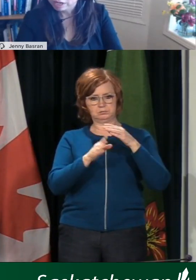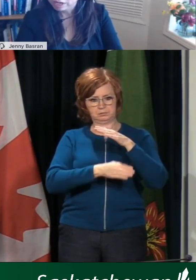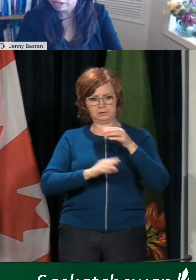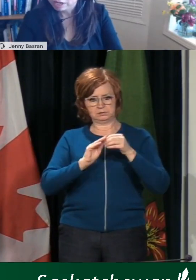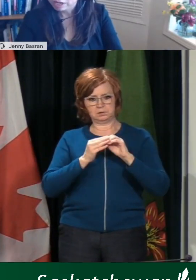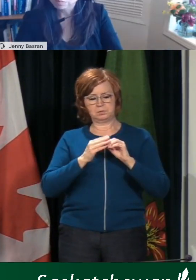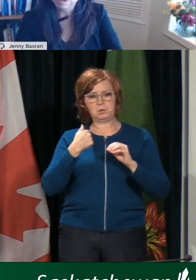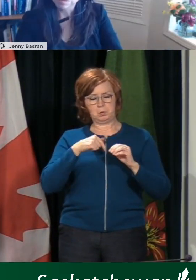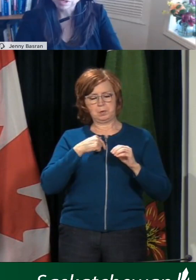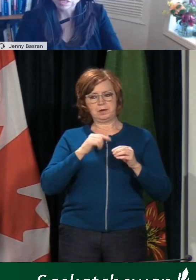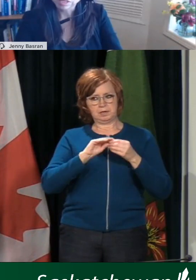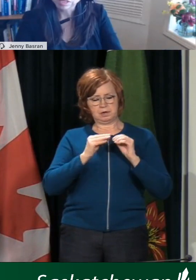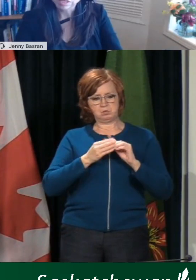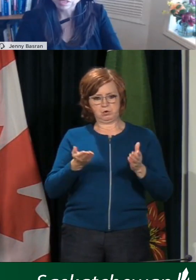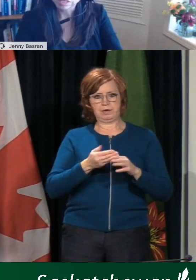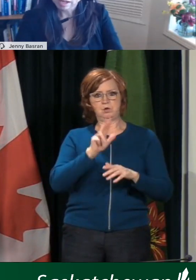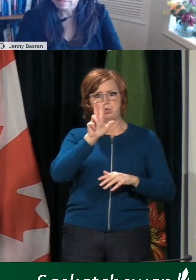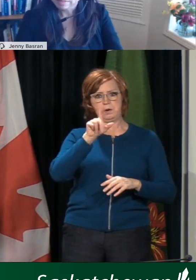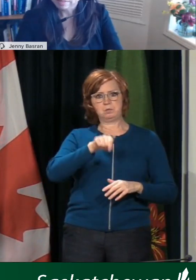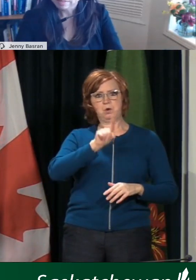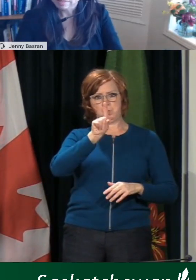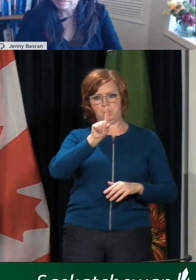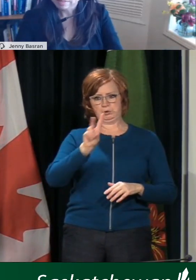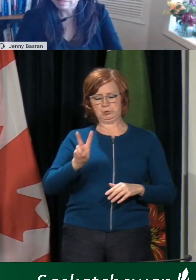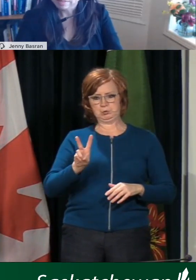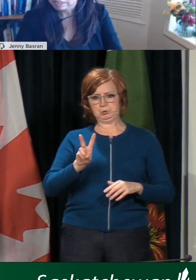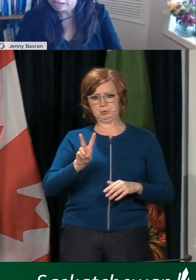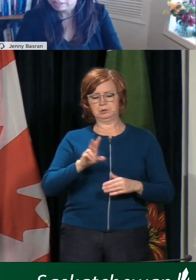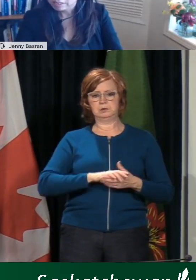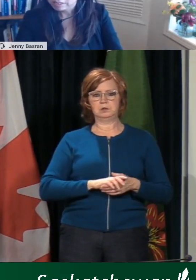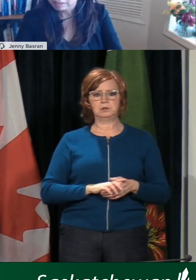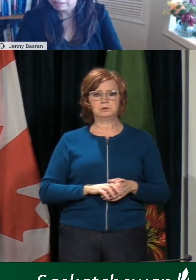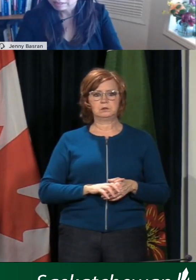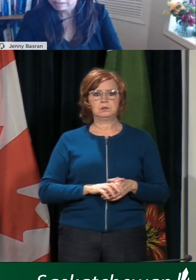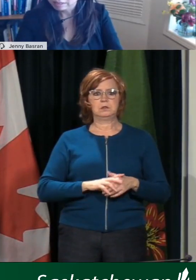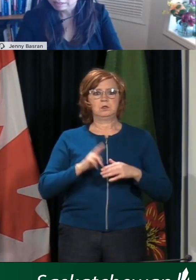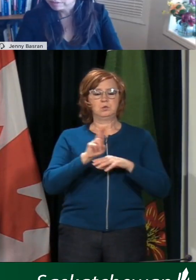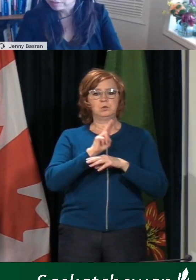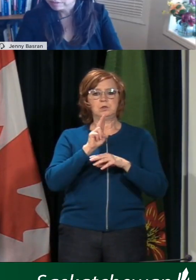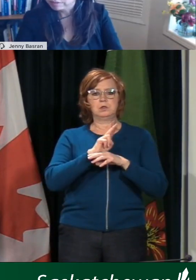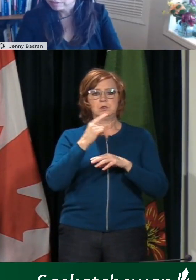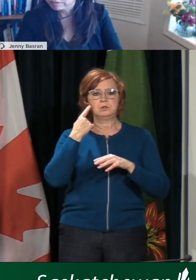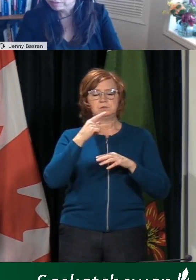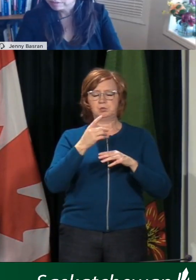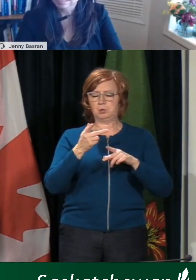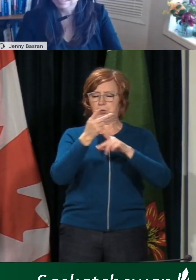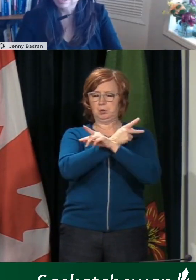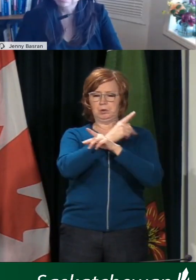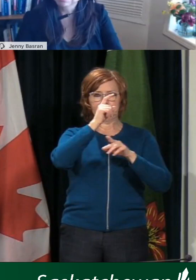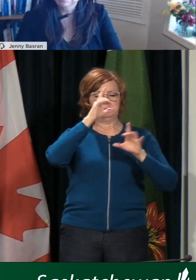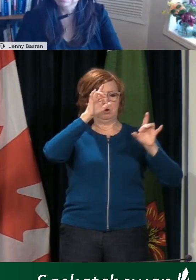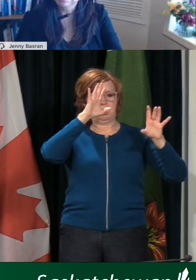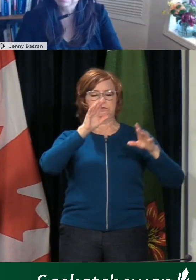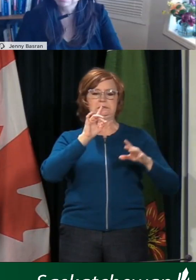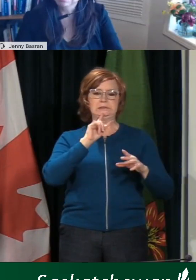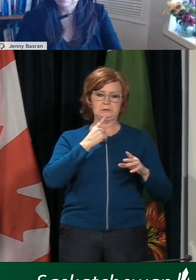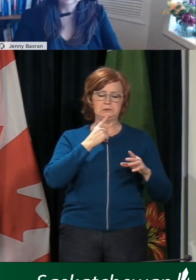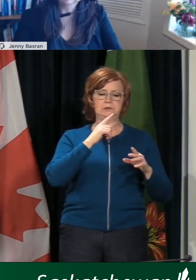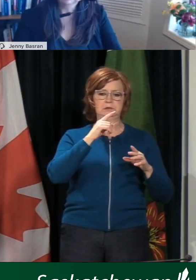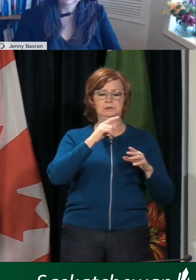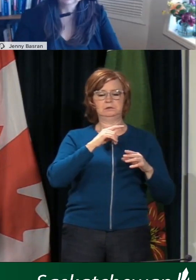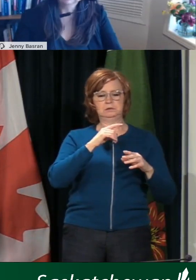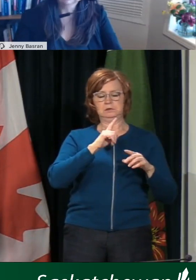that's 3.12. And that's been used now to guide the planning activities for the worst case scenario. Next slide.